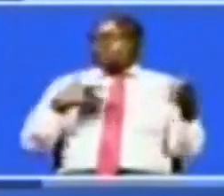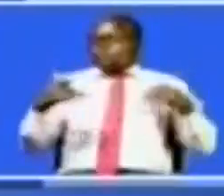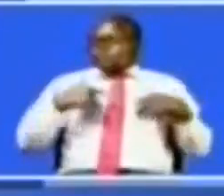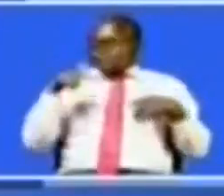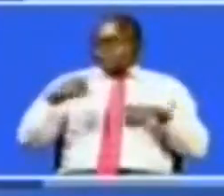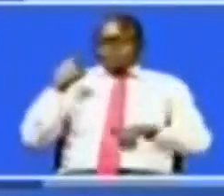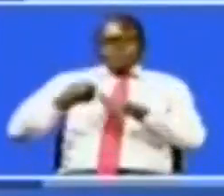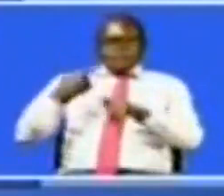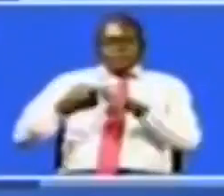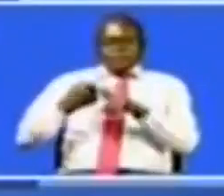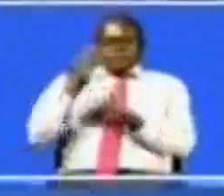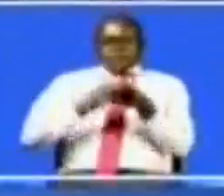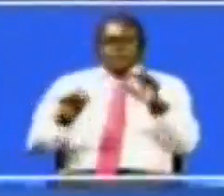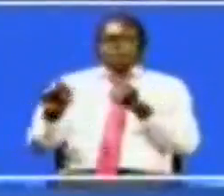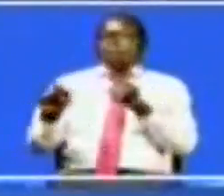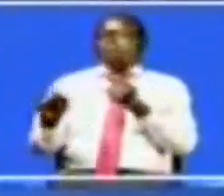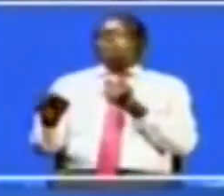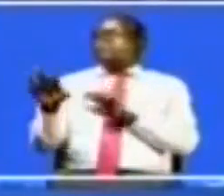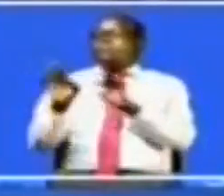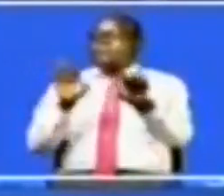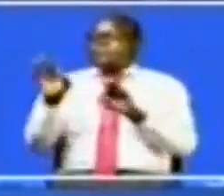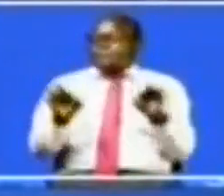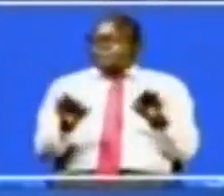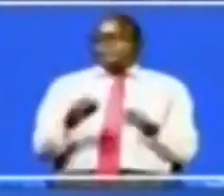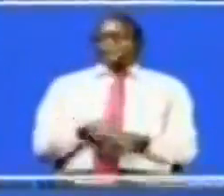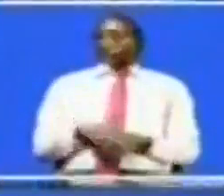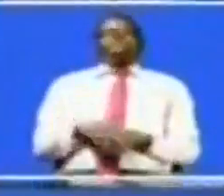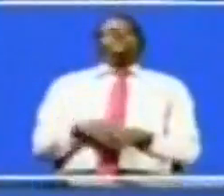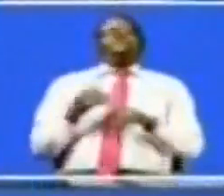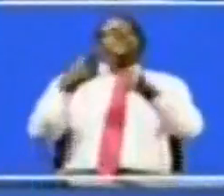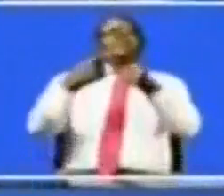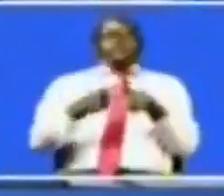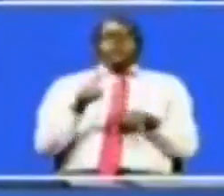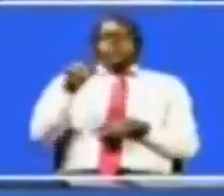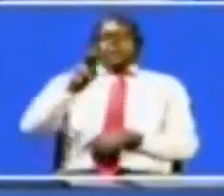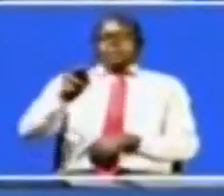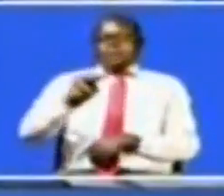of the samples tested so far. The bulk of the seized sugar, totaling up to